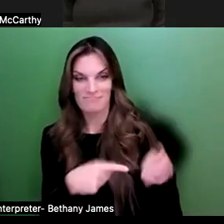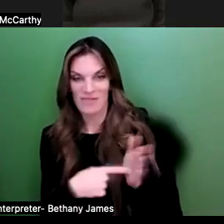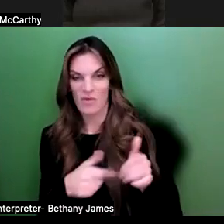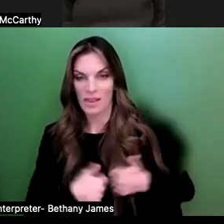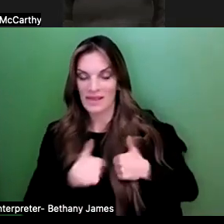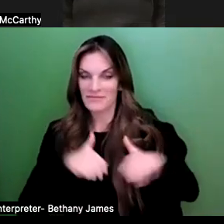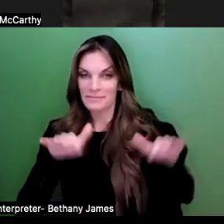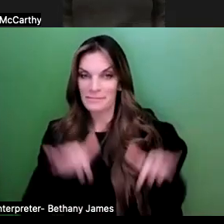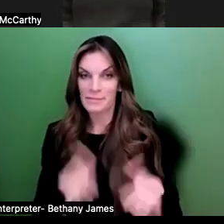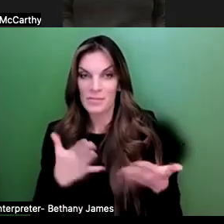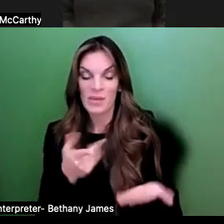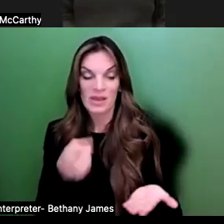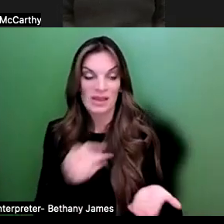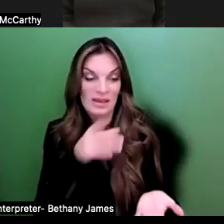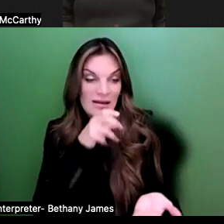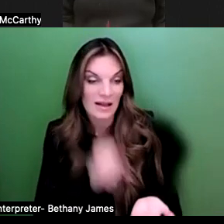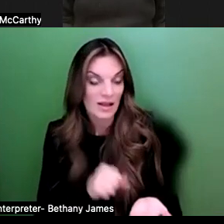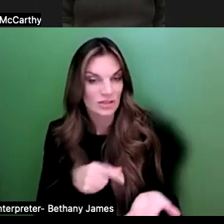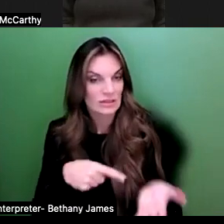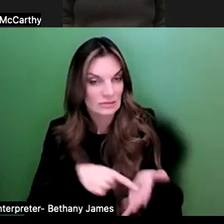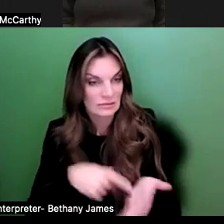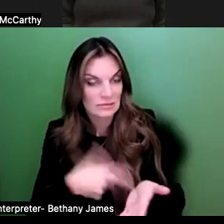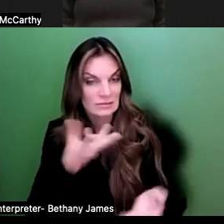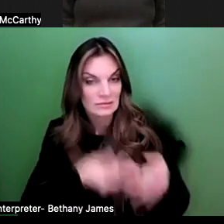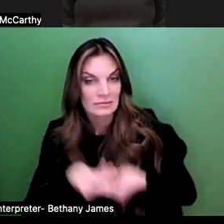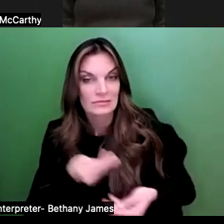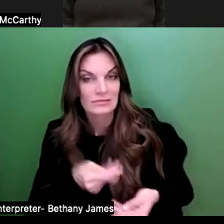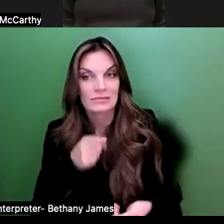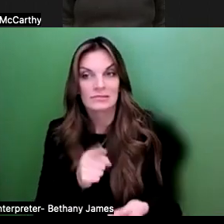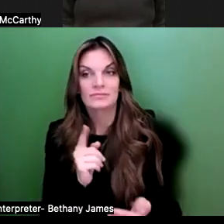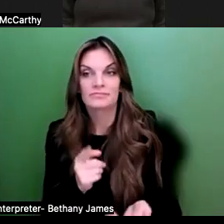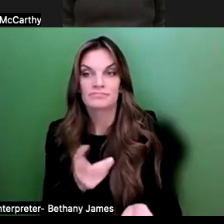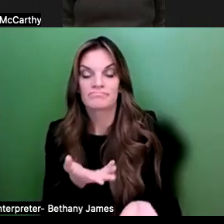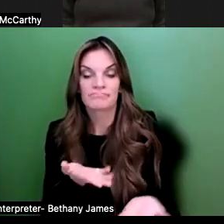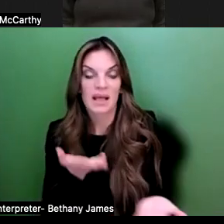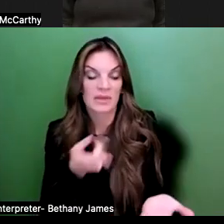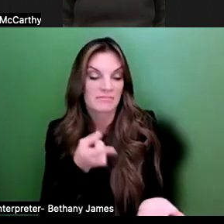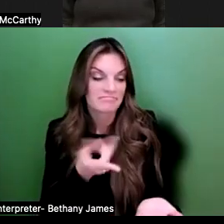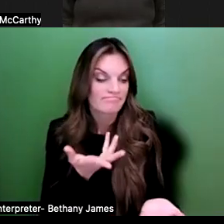the aging senior who's on a